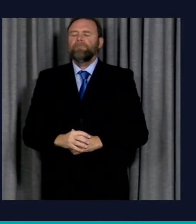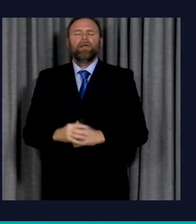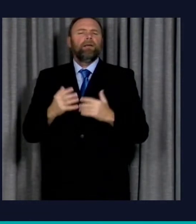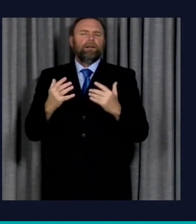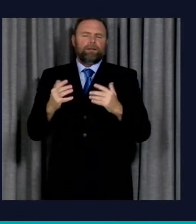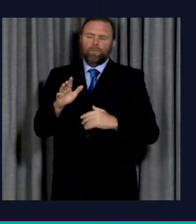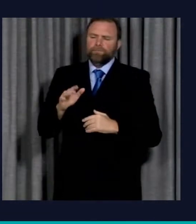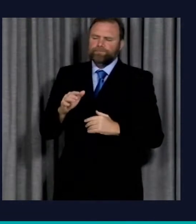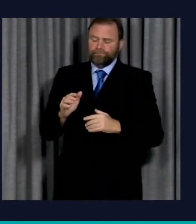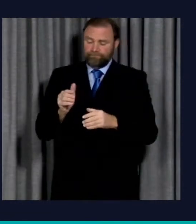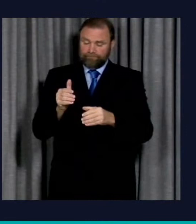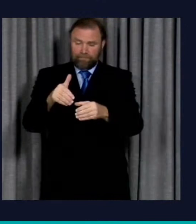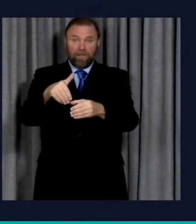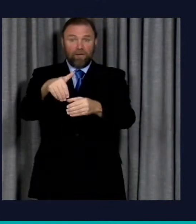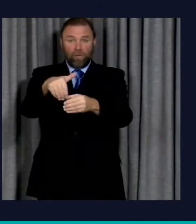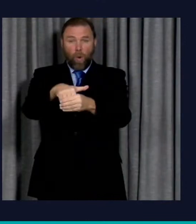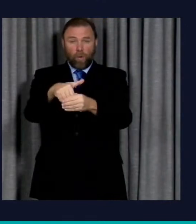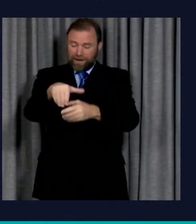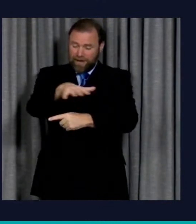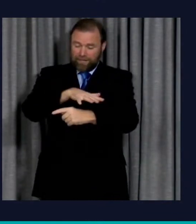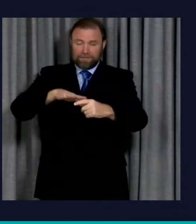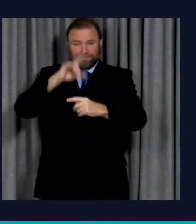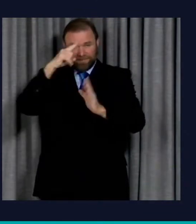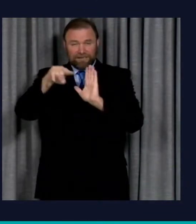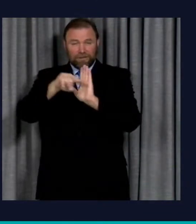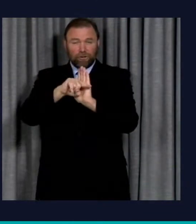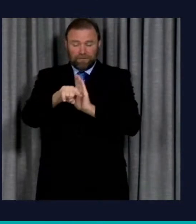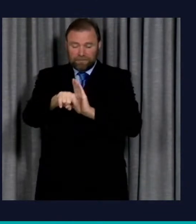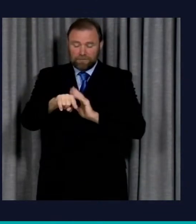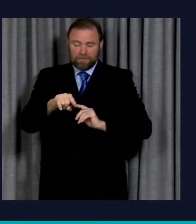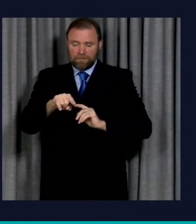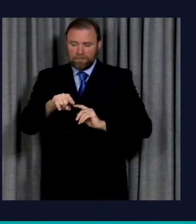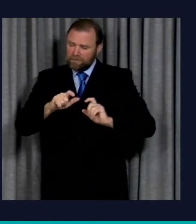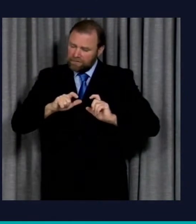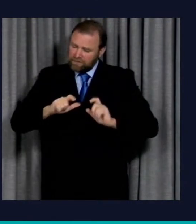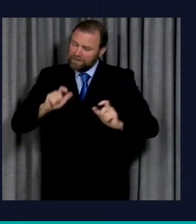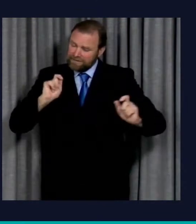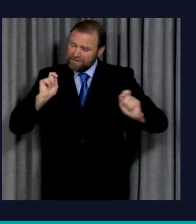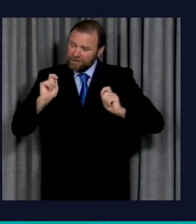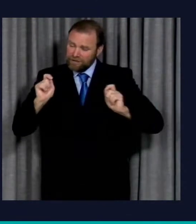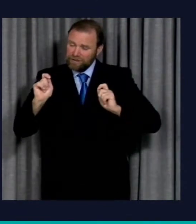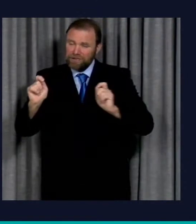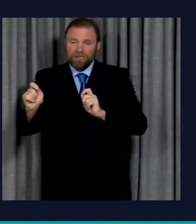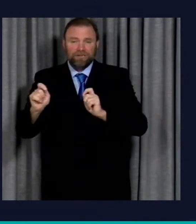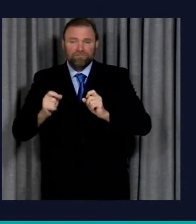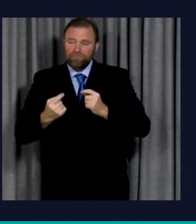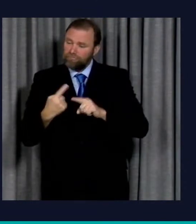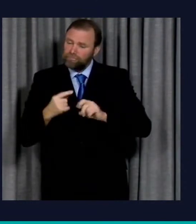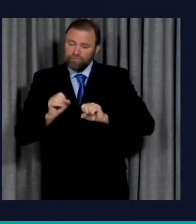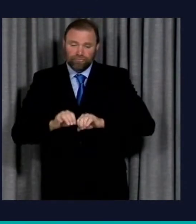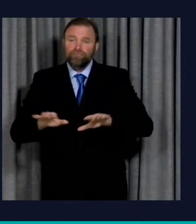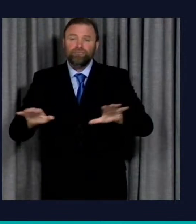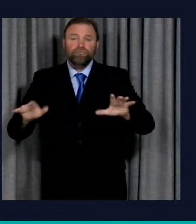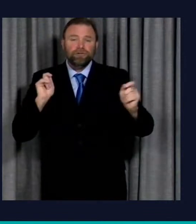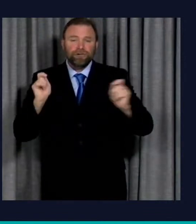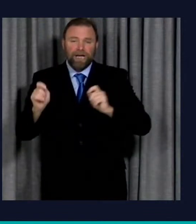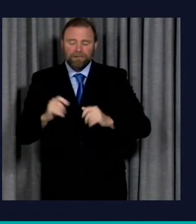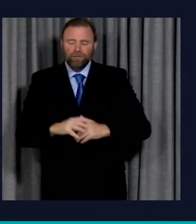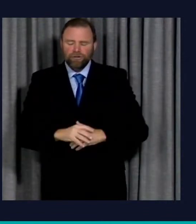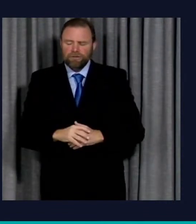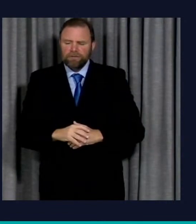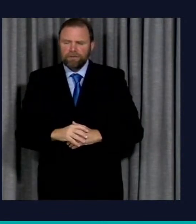wider context in which we are making these decisions continues to change very rapidly, and I can announce one